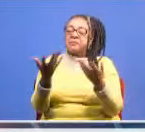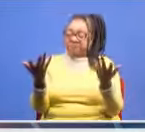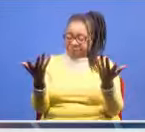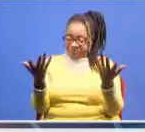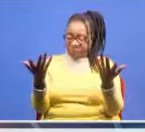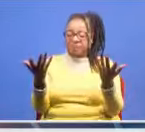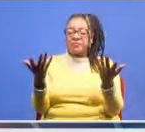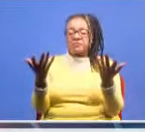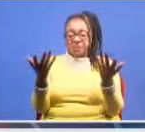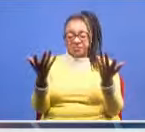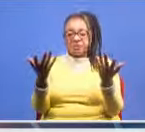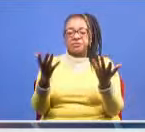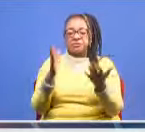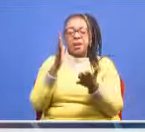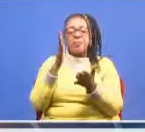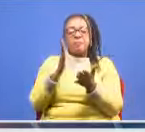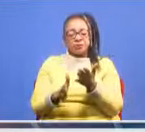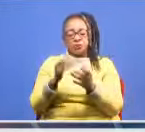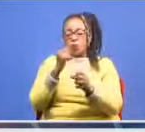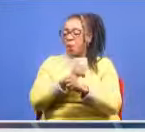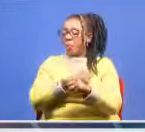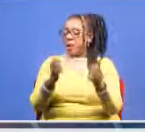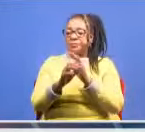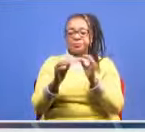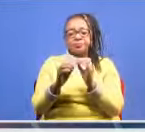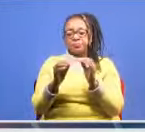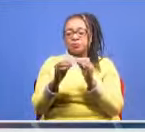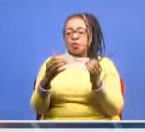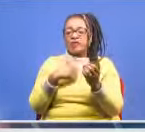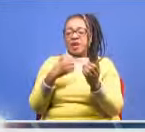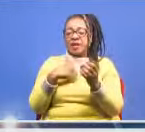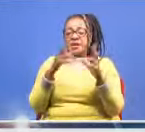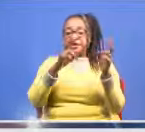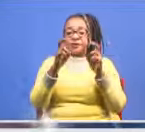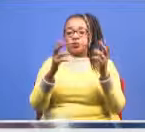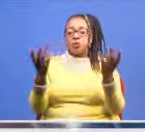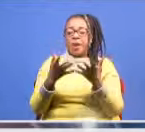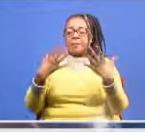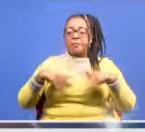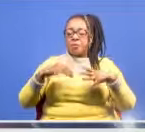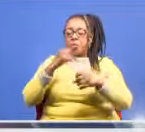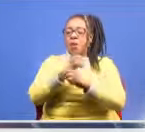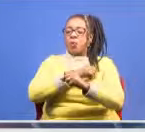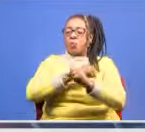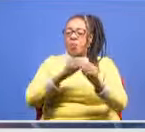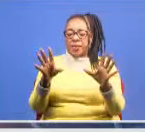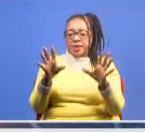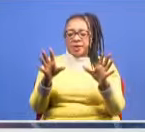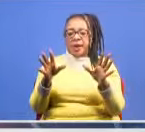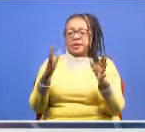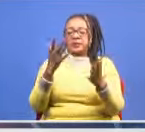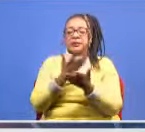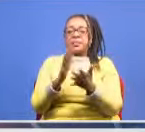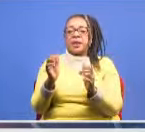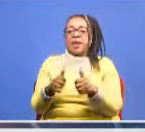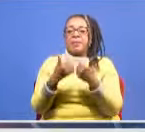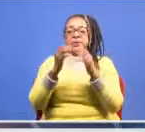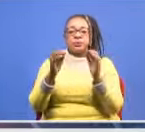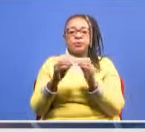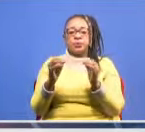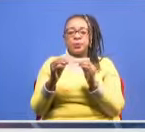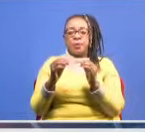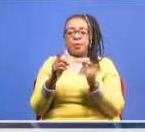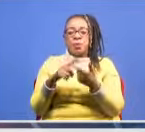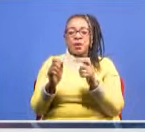Somebody slept on the job. We've had issues of where people are sleeping on the job and nothing is taken. I'll give you a very good example of what happened